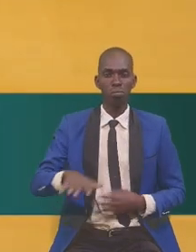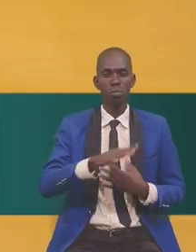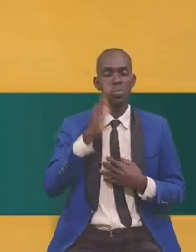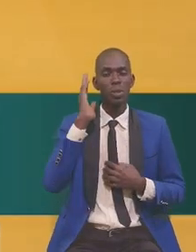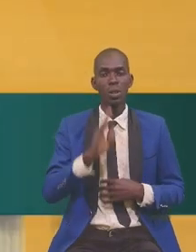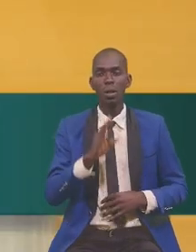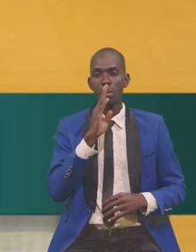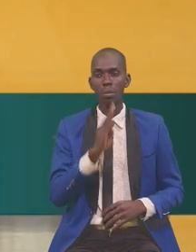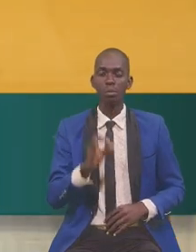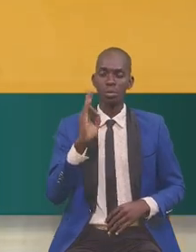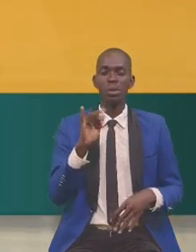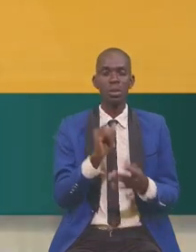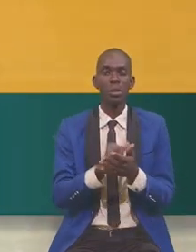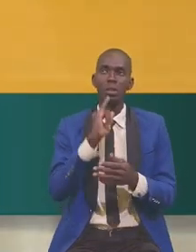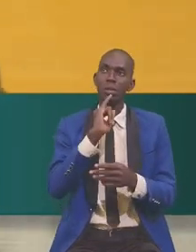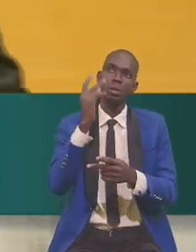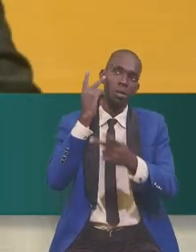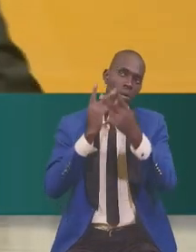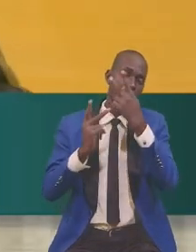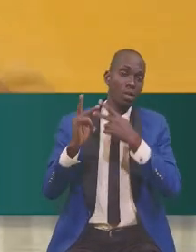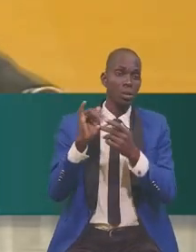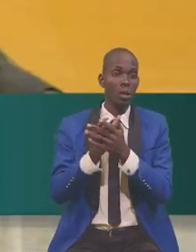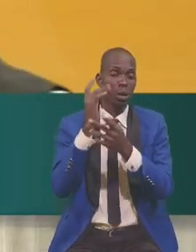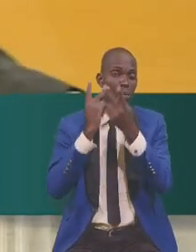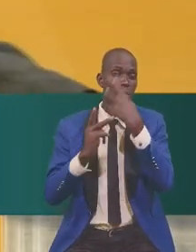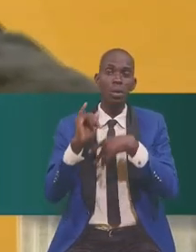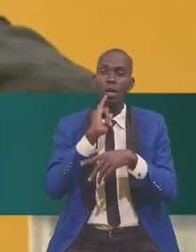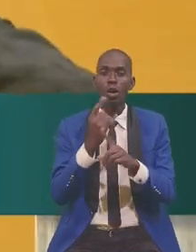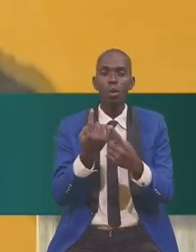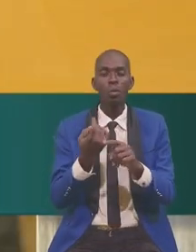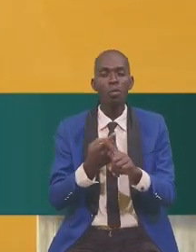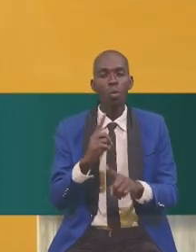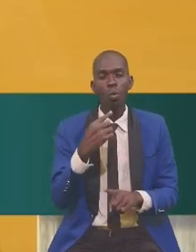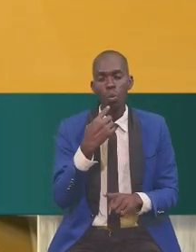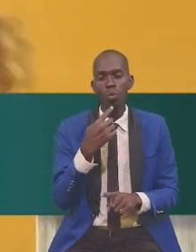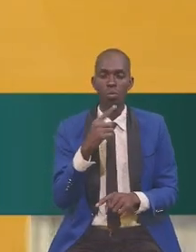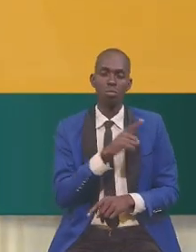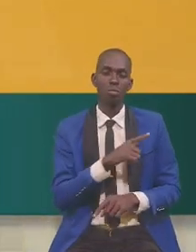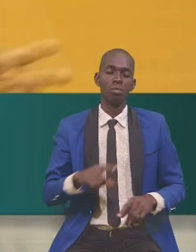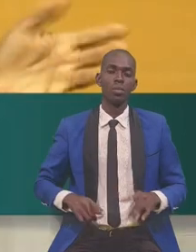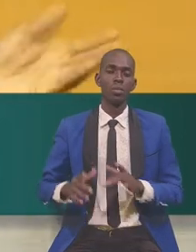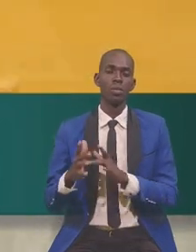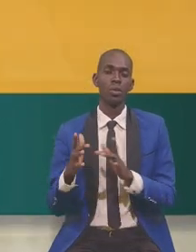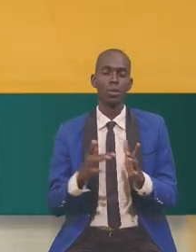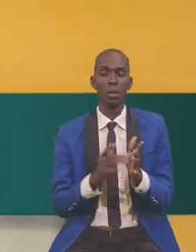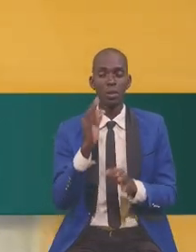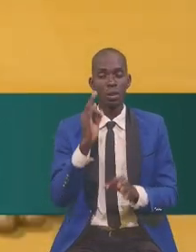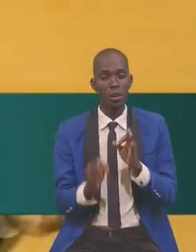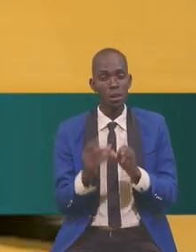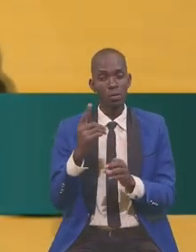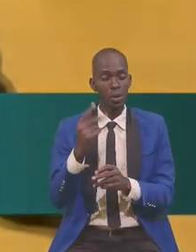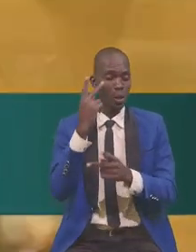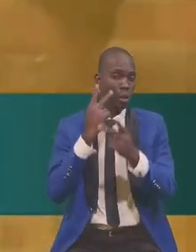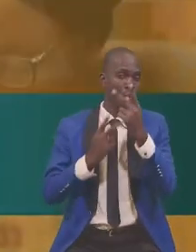preached. That's prophecy. And the prophecy is coming from the Lord Jesus Christ. And if the prophecy given